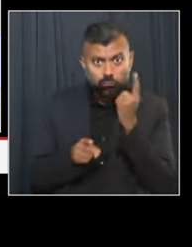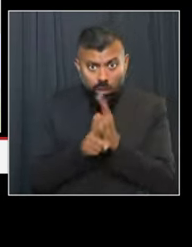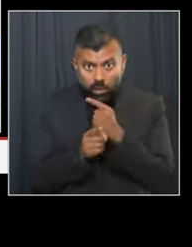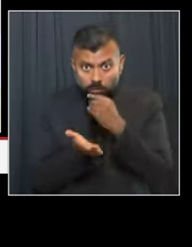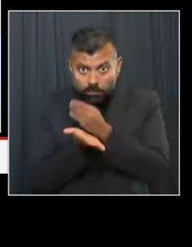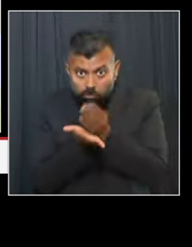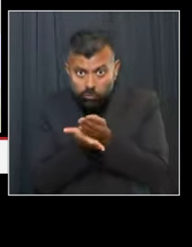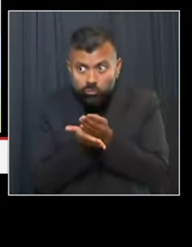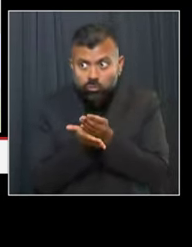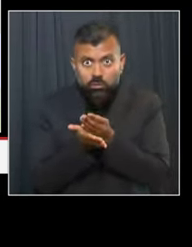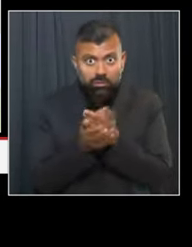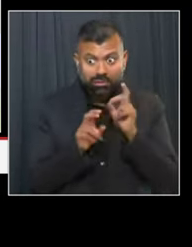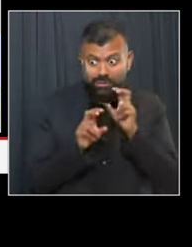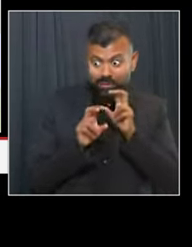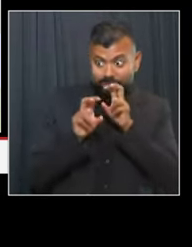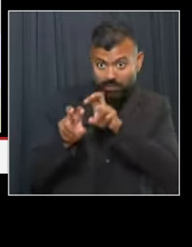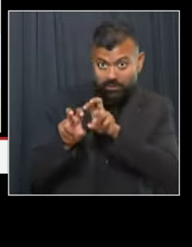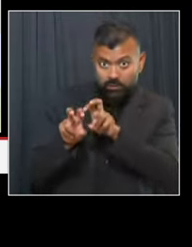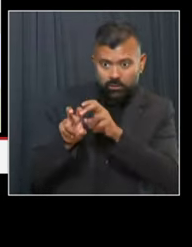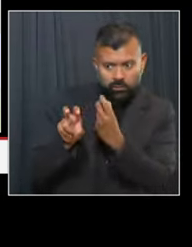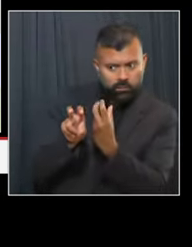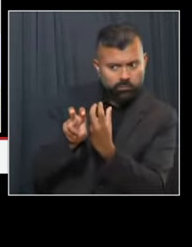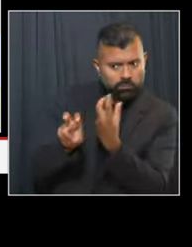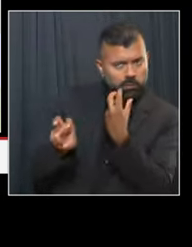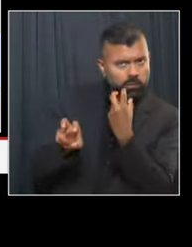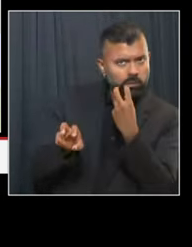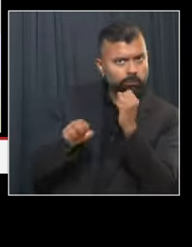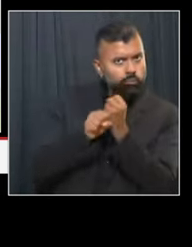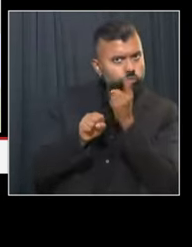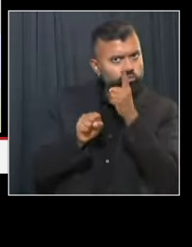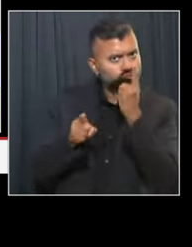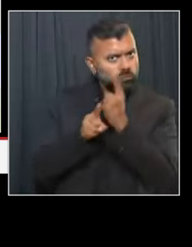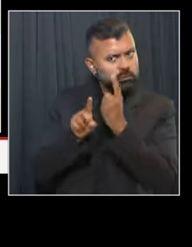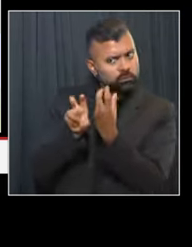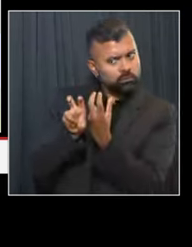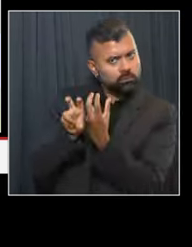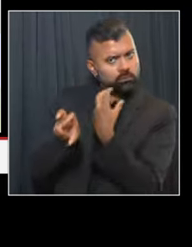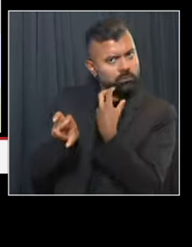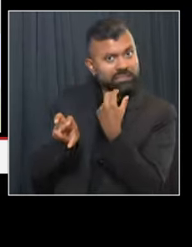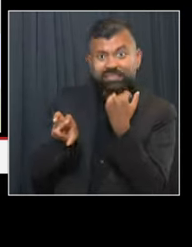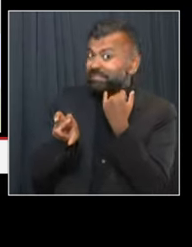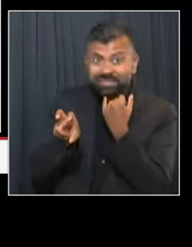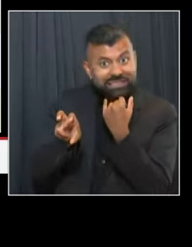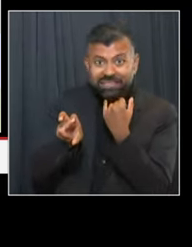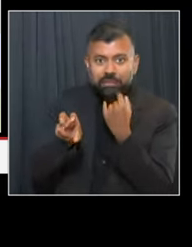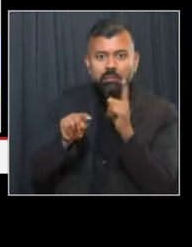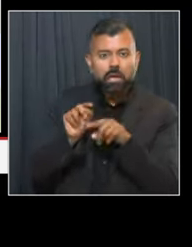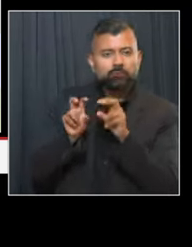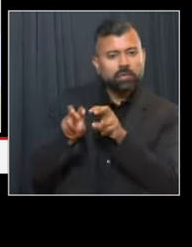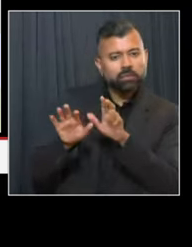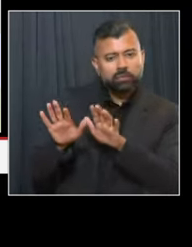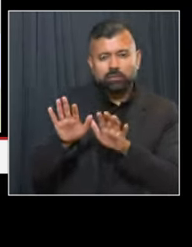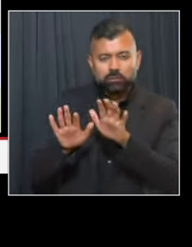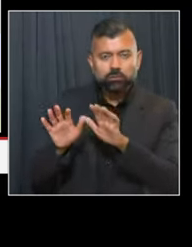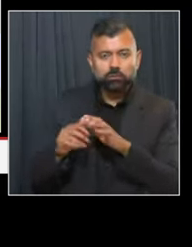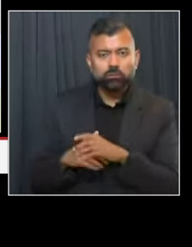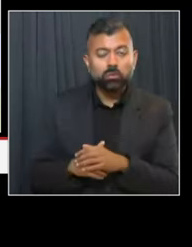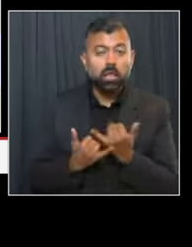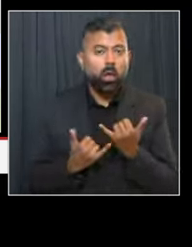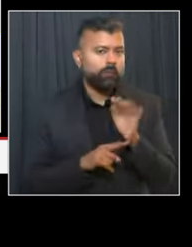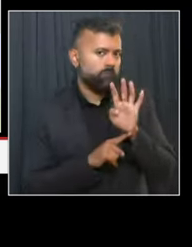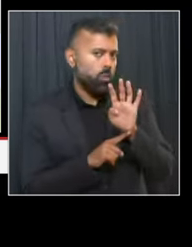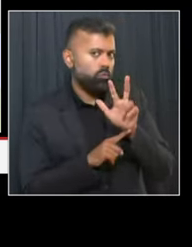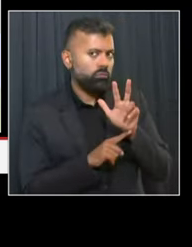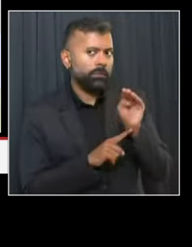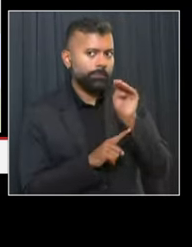to balance the budget. So we needed another $43 million in reductions to cover spending pressures, a net